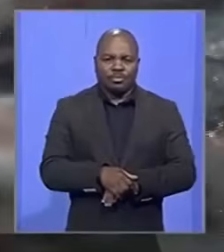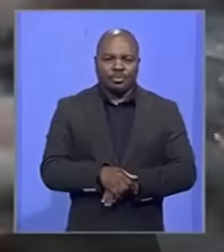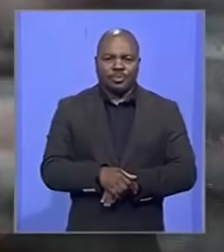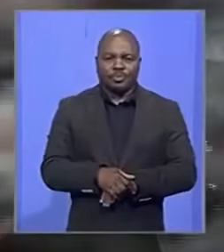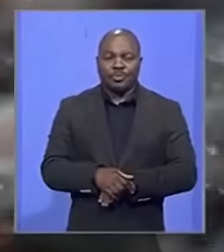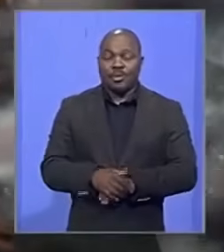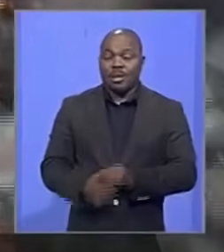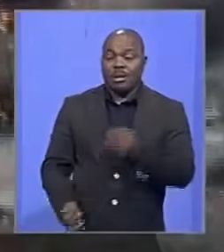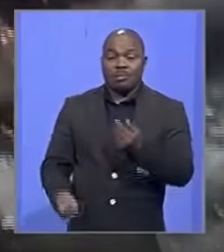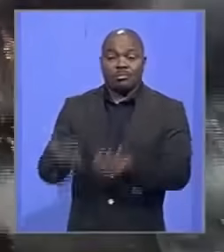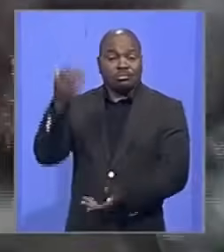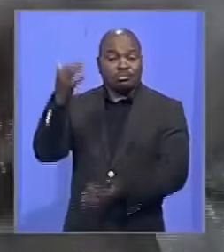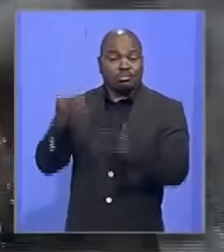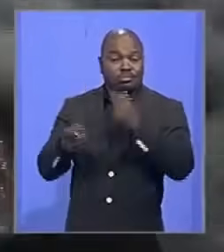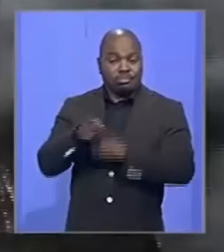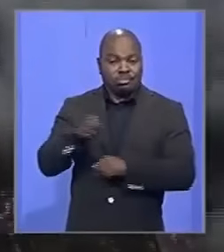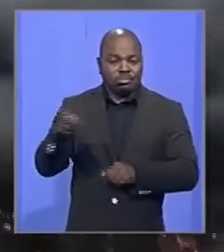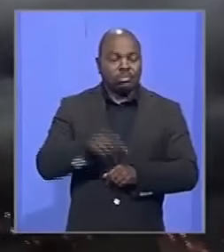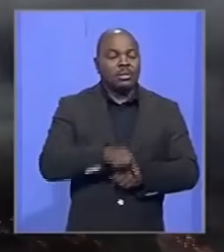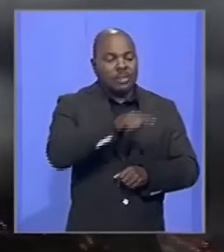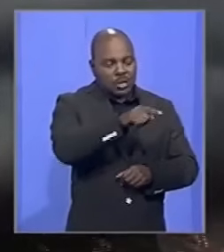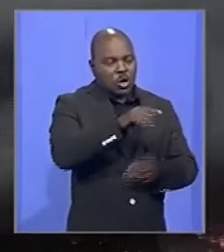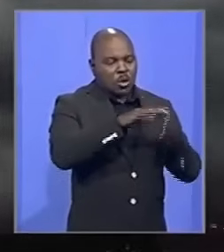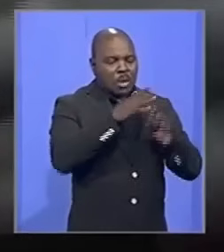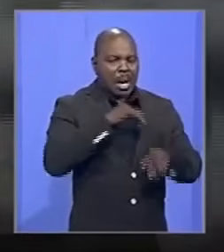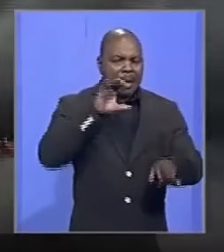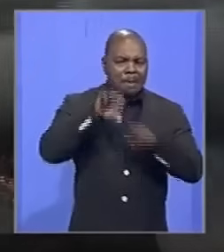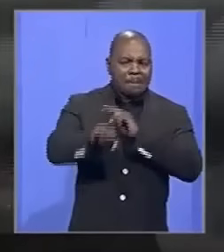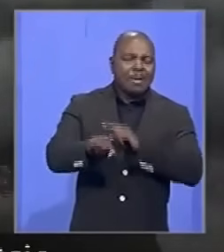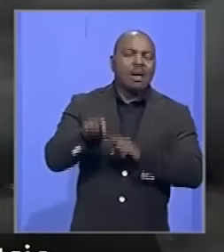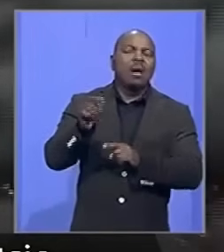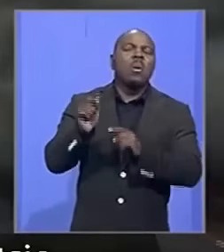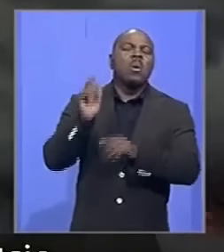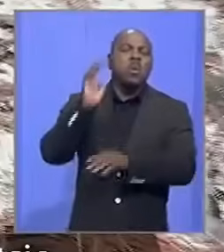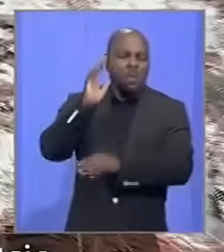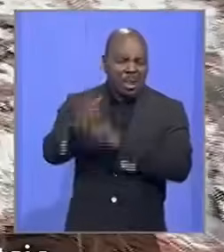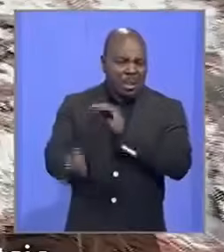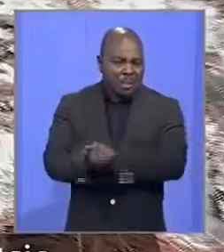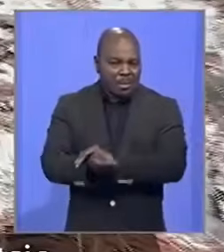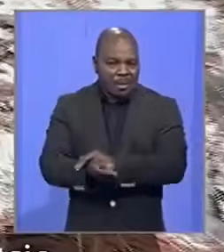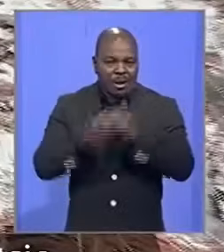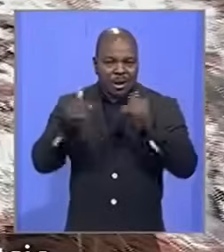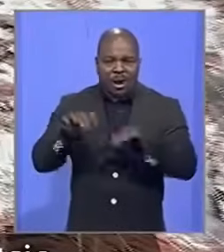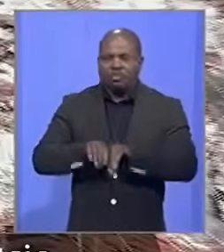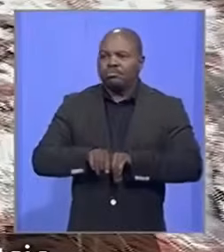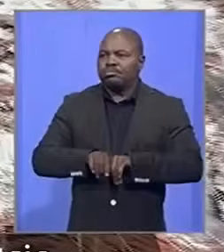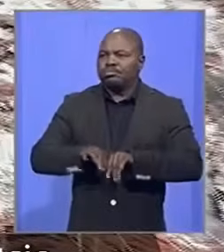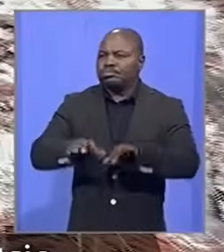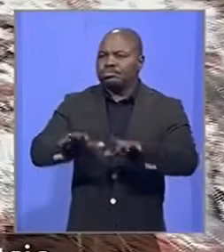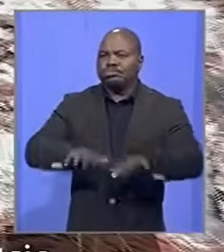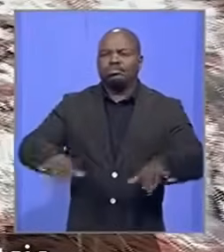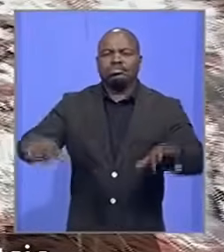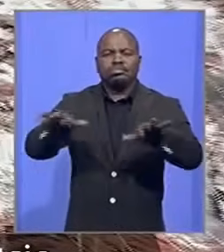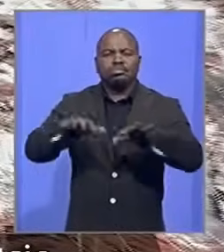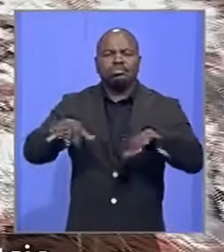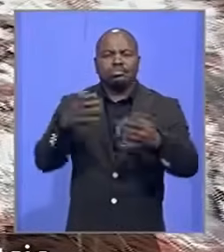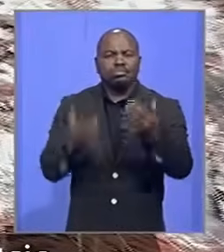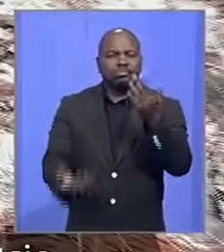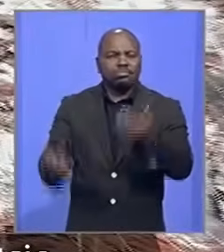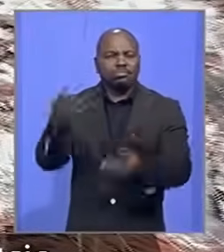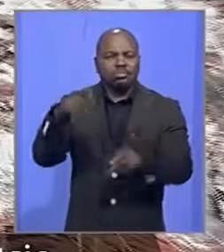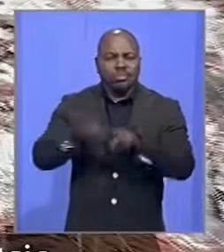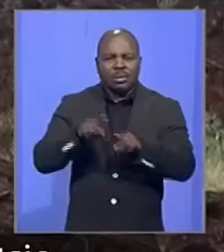Molelo o baagi ba o bonetseng pele o tlogetse lefatshe le shele ebile le tletse molora le masaledi